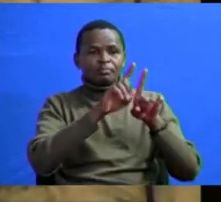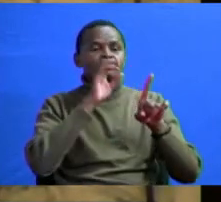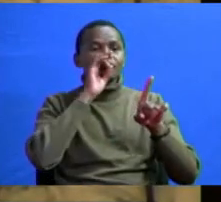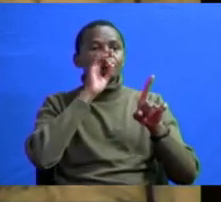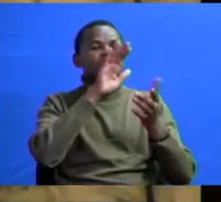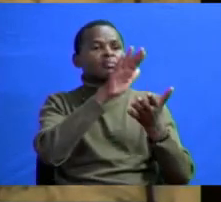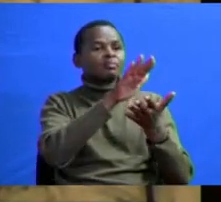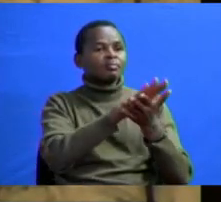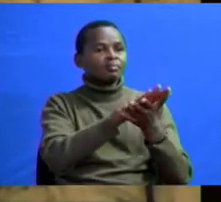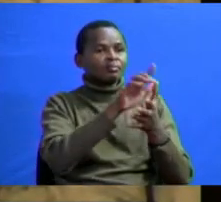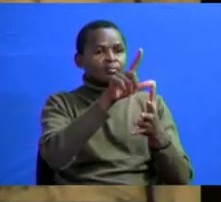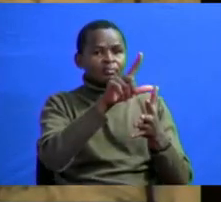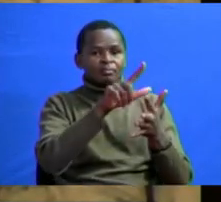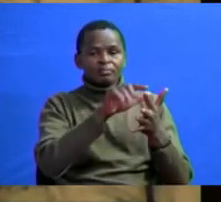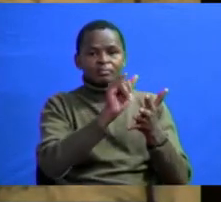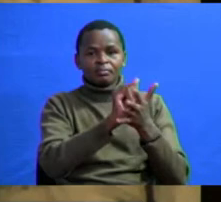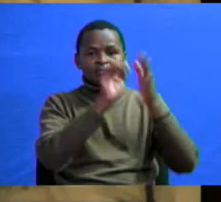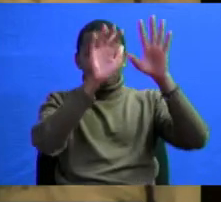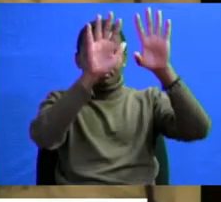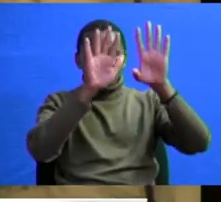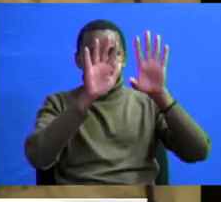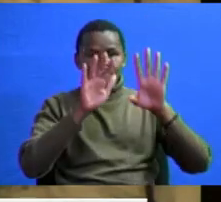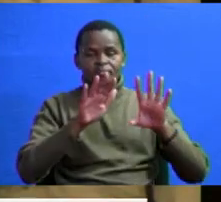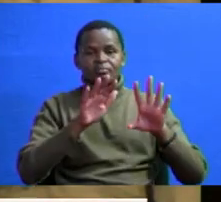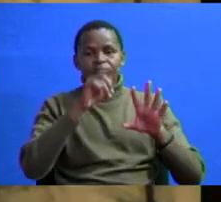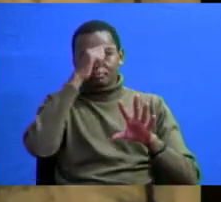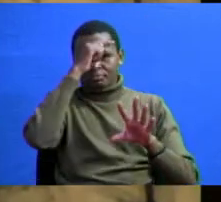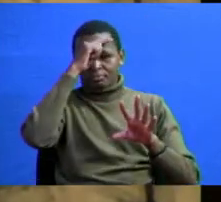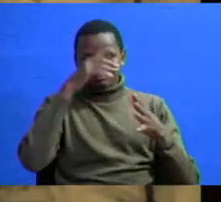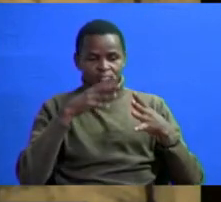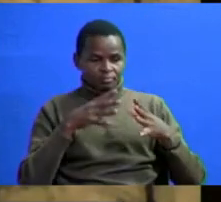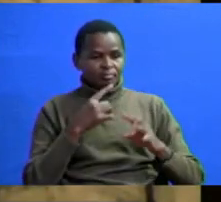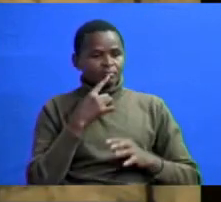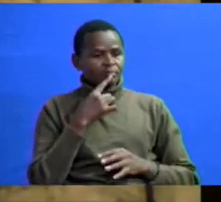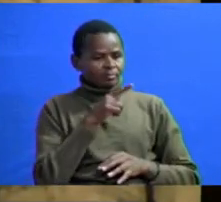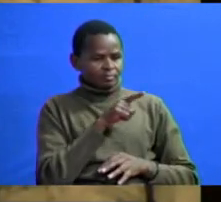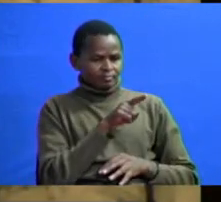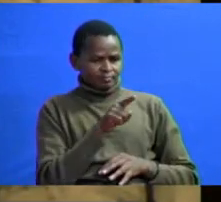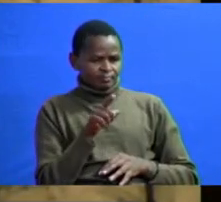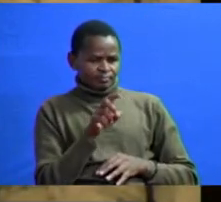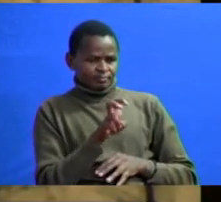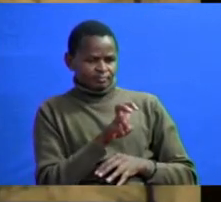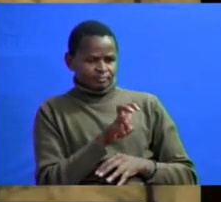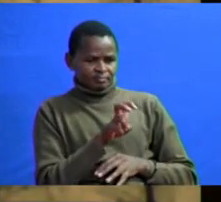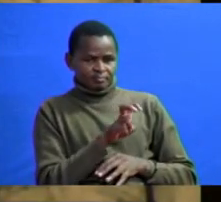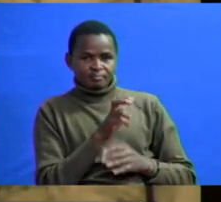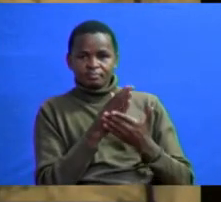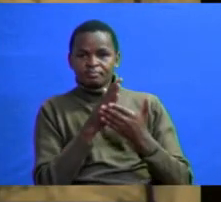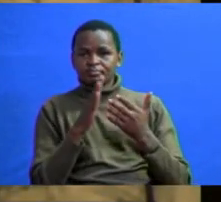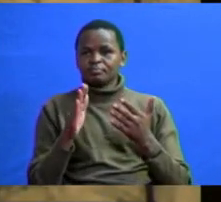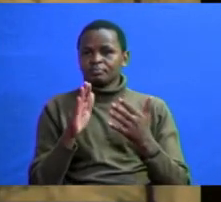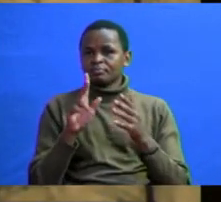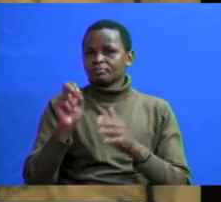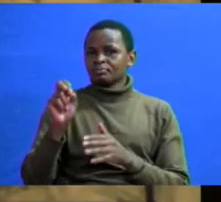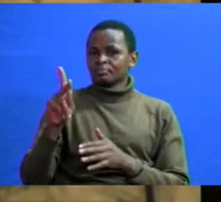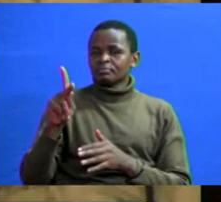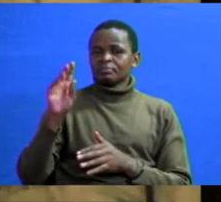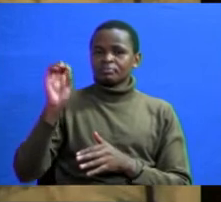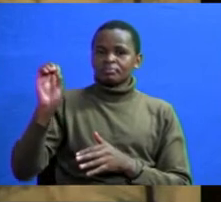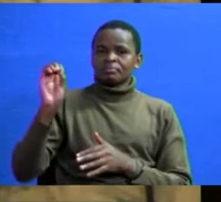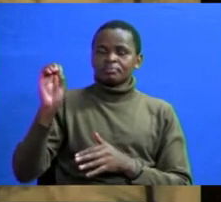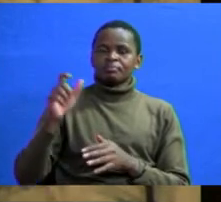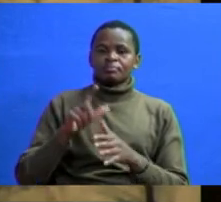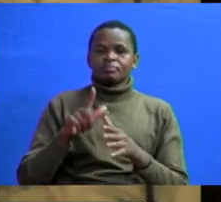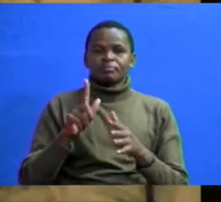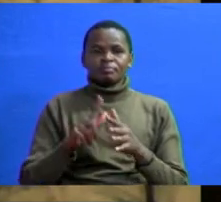is something that is very important. If people around you tell you that they're looking at you and something is not okay with you, then I think